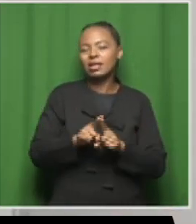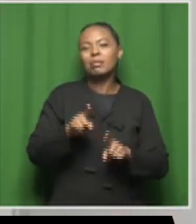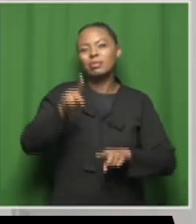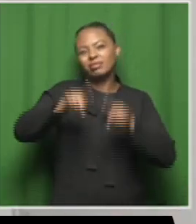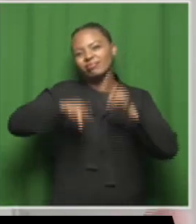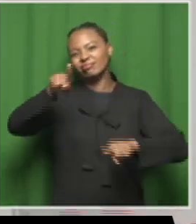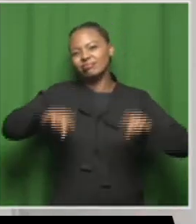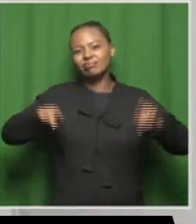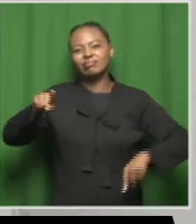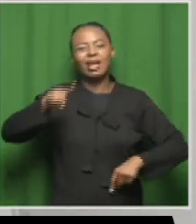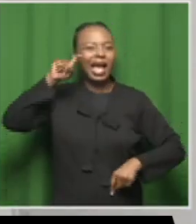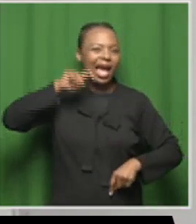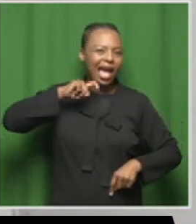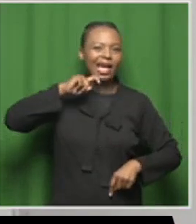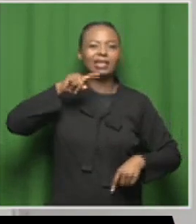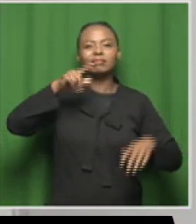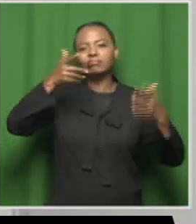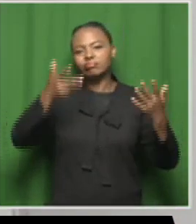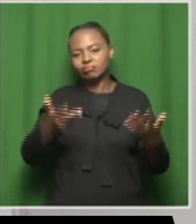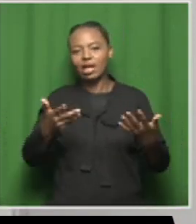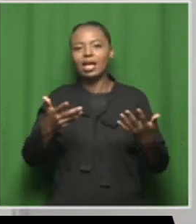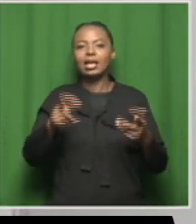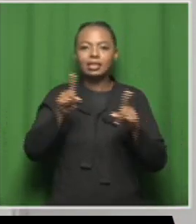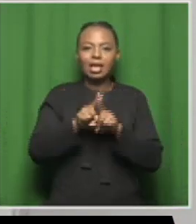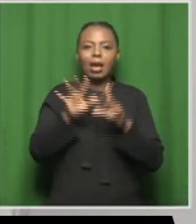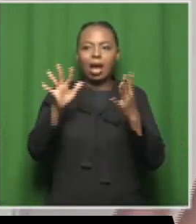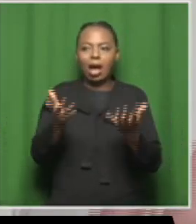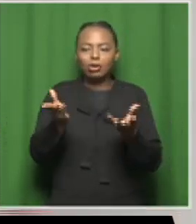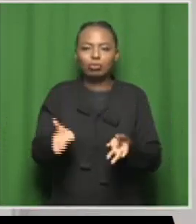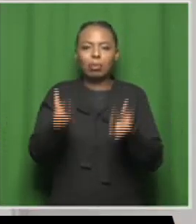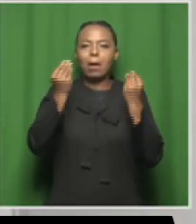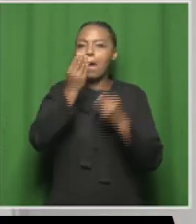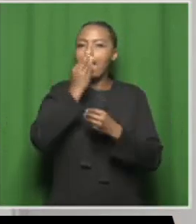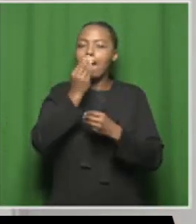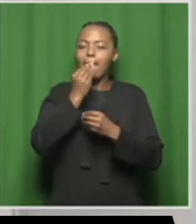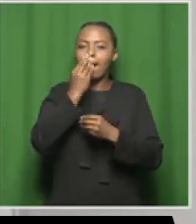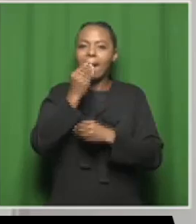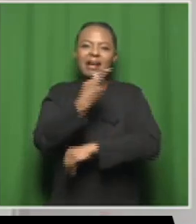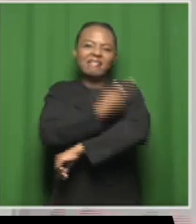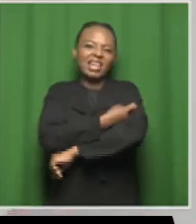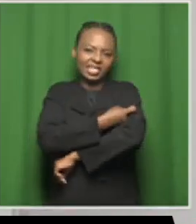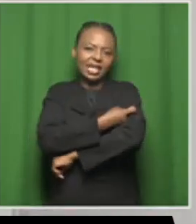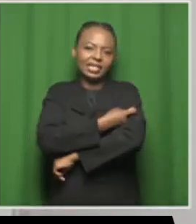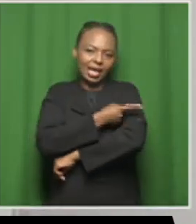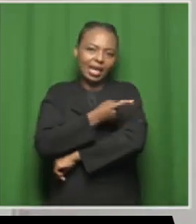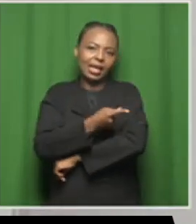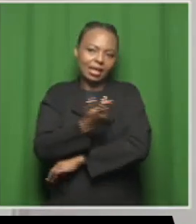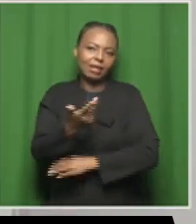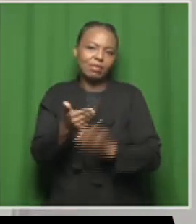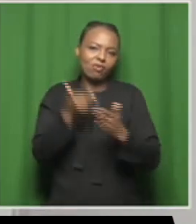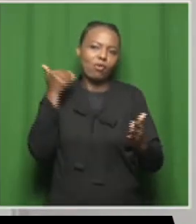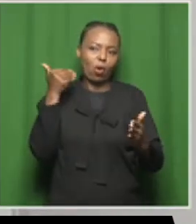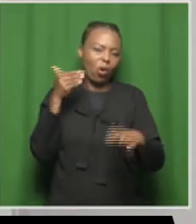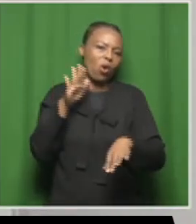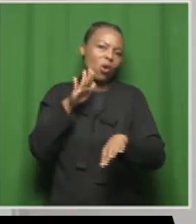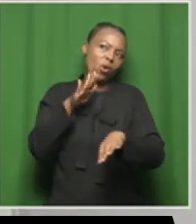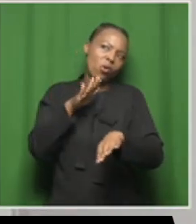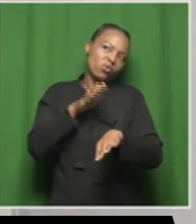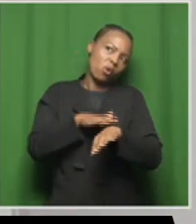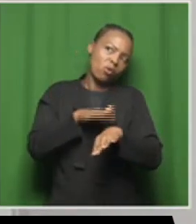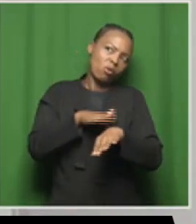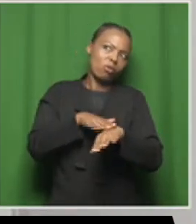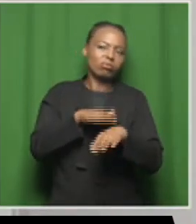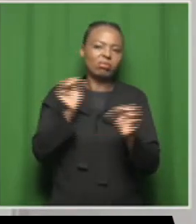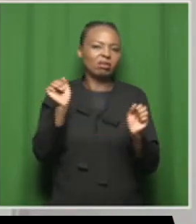comorbidity to think about having the flu vaccination before our winter wave that starts normally in June, July.